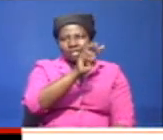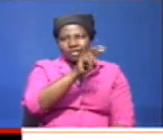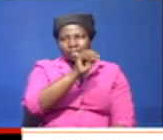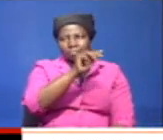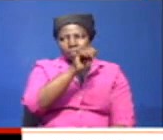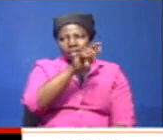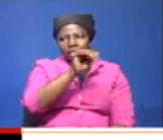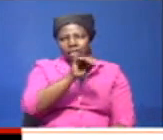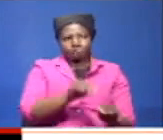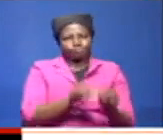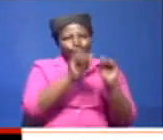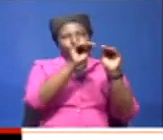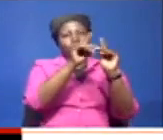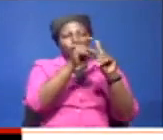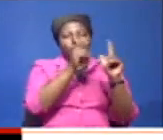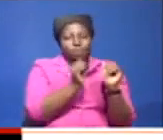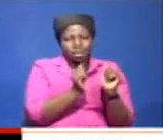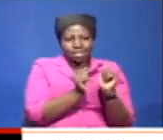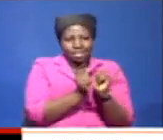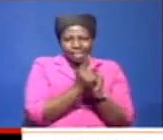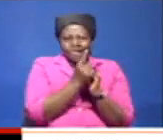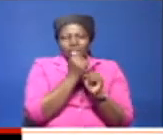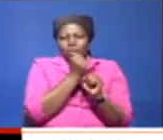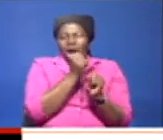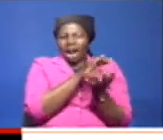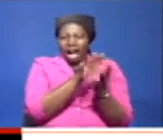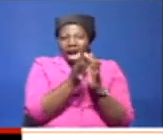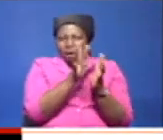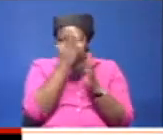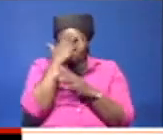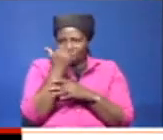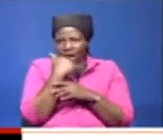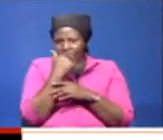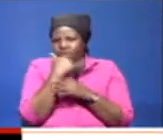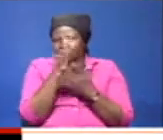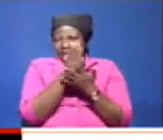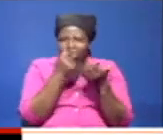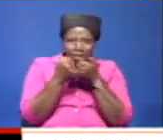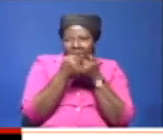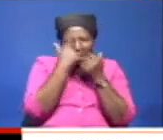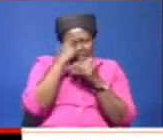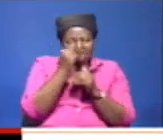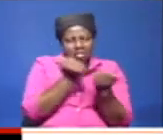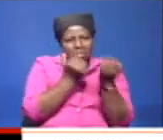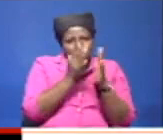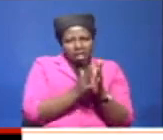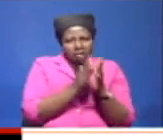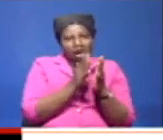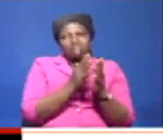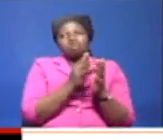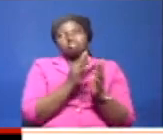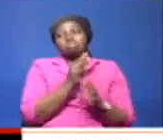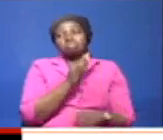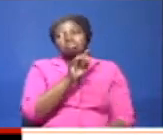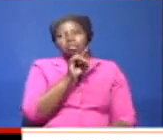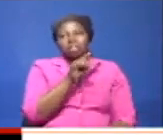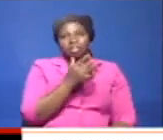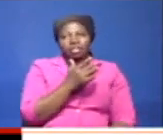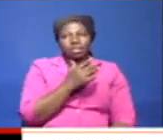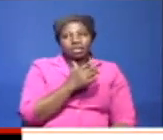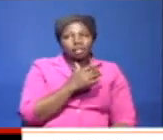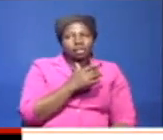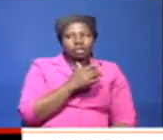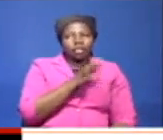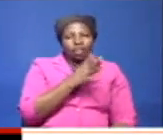up from 11th? There were misfortunes for the drivers. The Fords had not the best of rallies. Yeah.